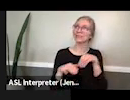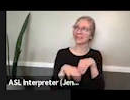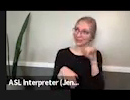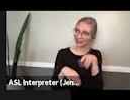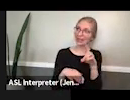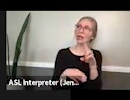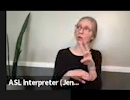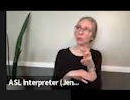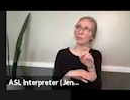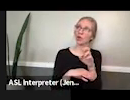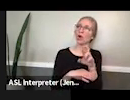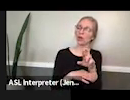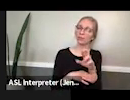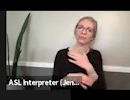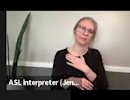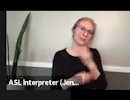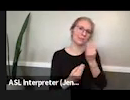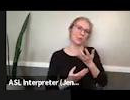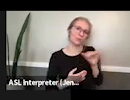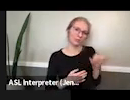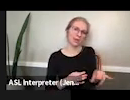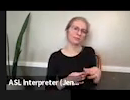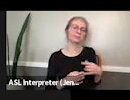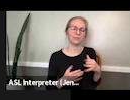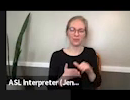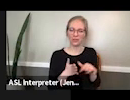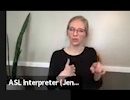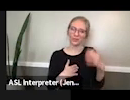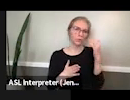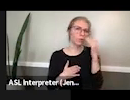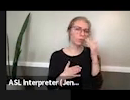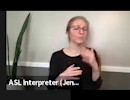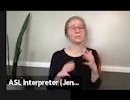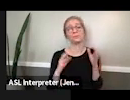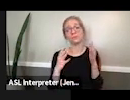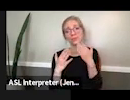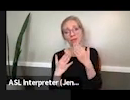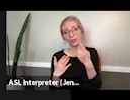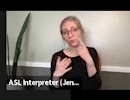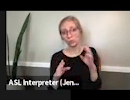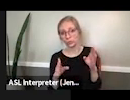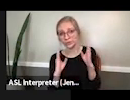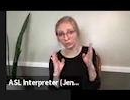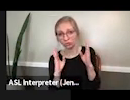Okay, that's all I need to know. So thank you. Thank you for your attention.